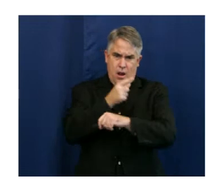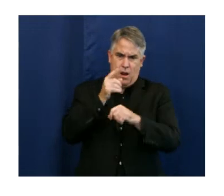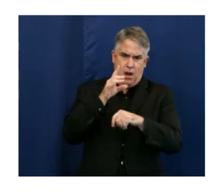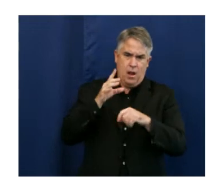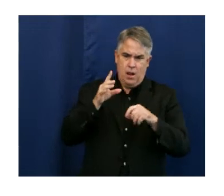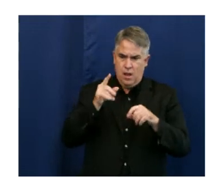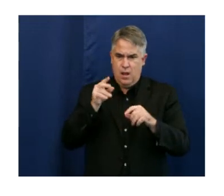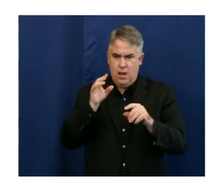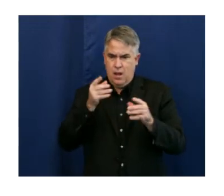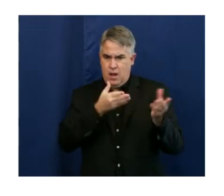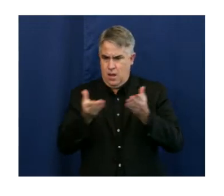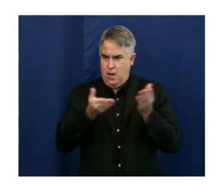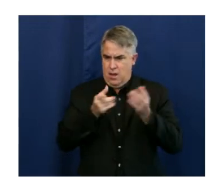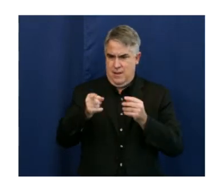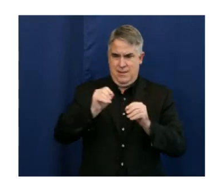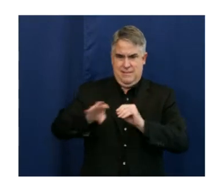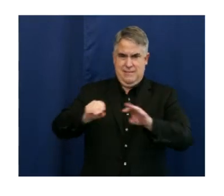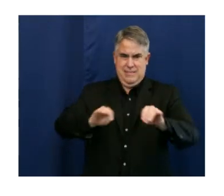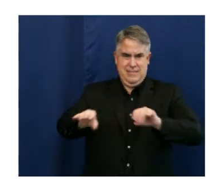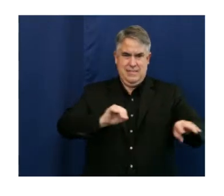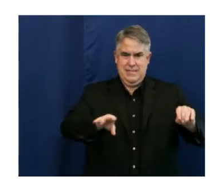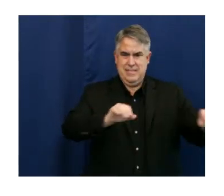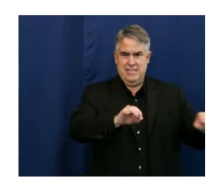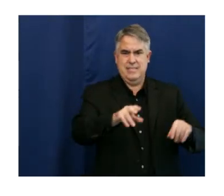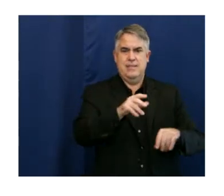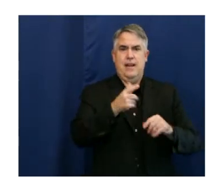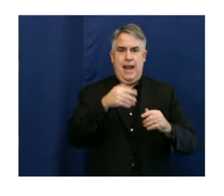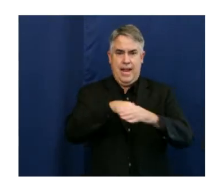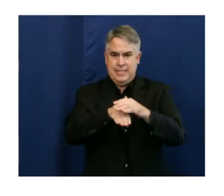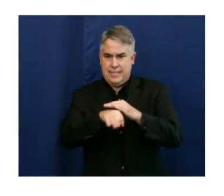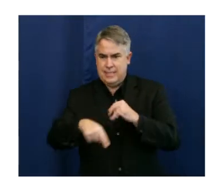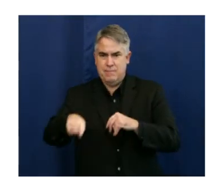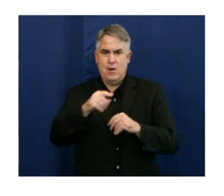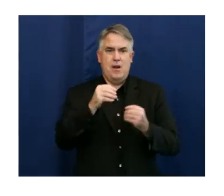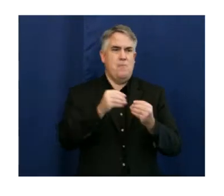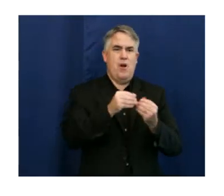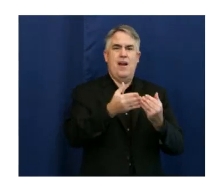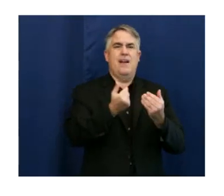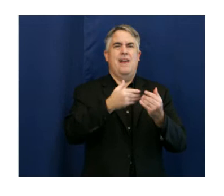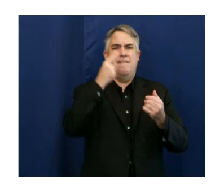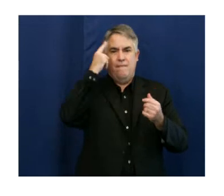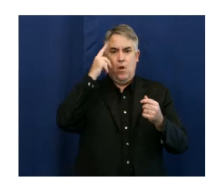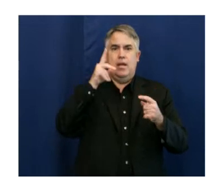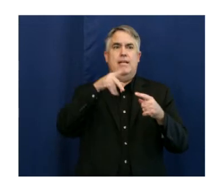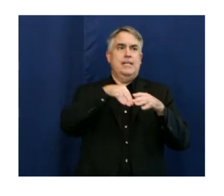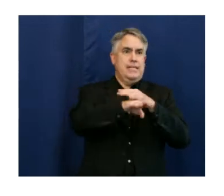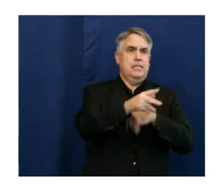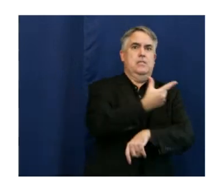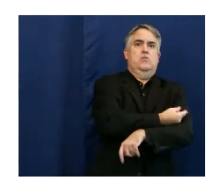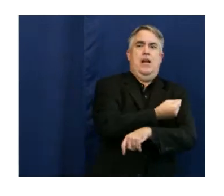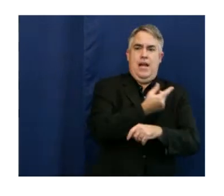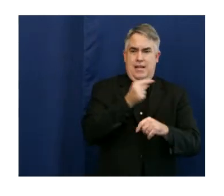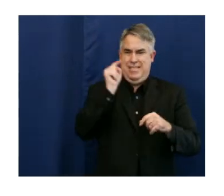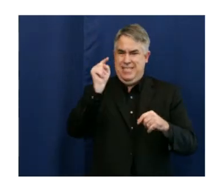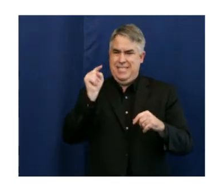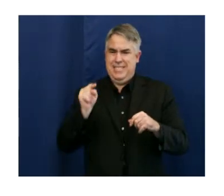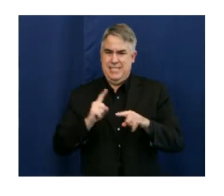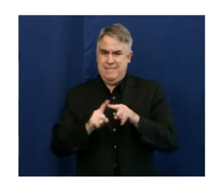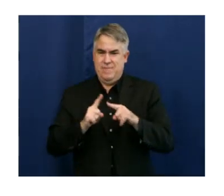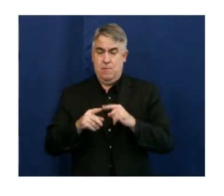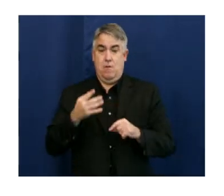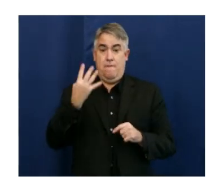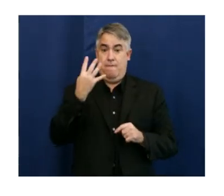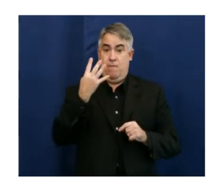first, accessibility and convenience. What you see here at the top is the county-hosted vaccine events. These are the 4 pods we presently have up and